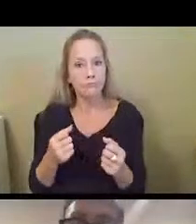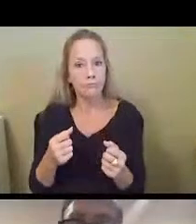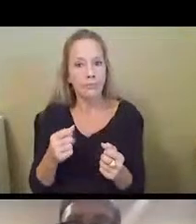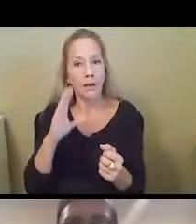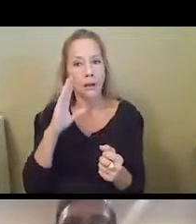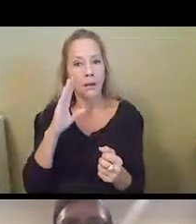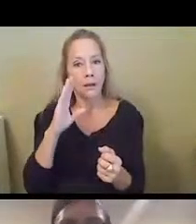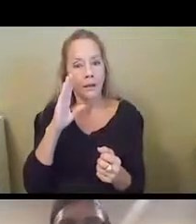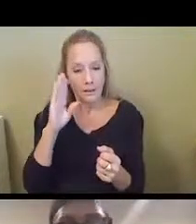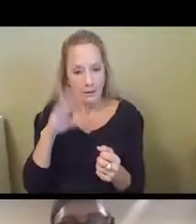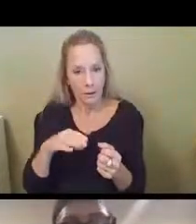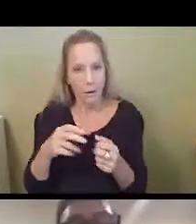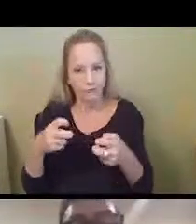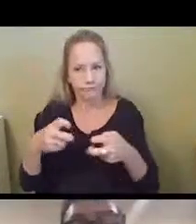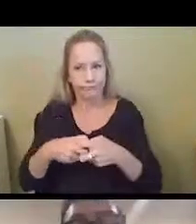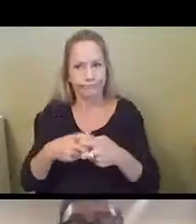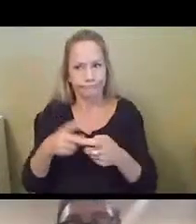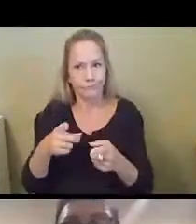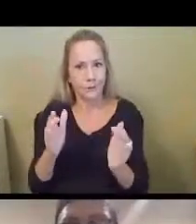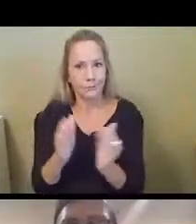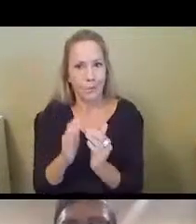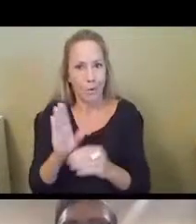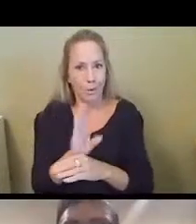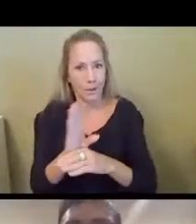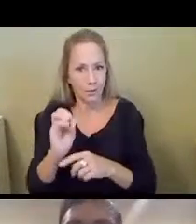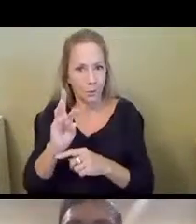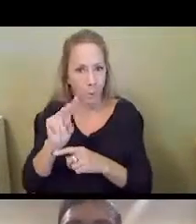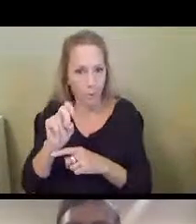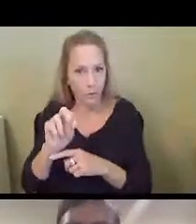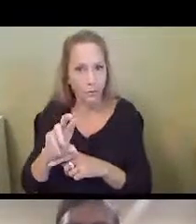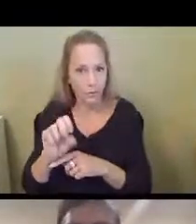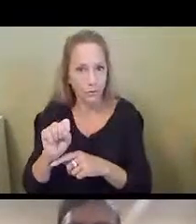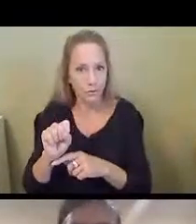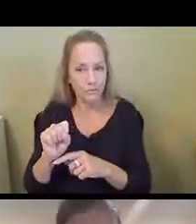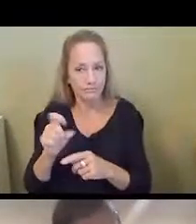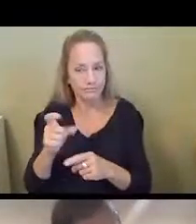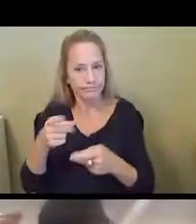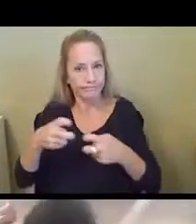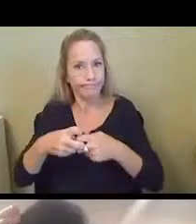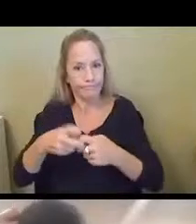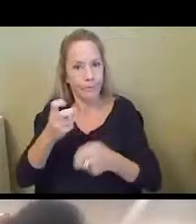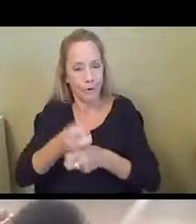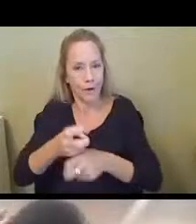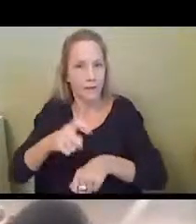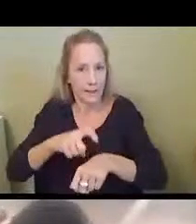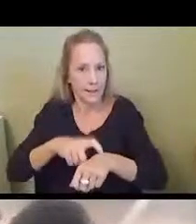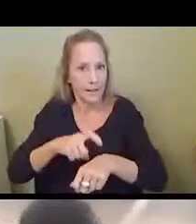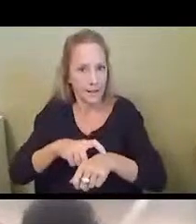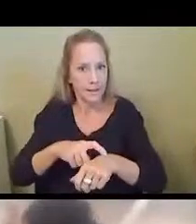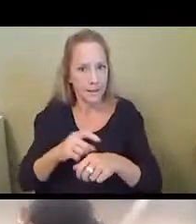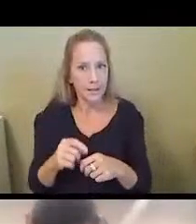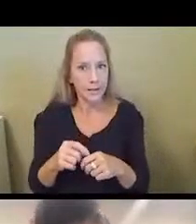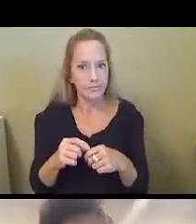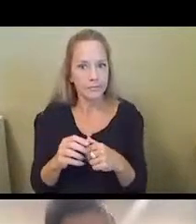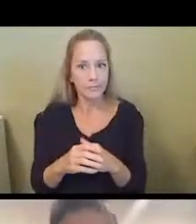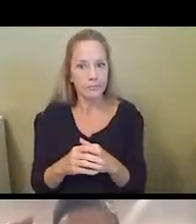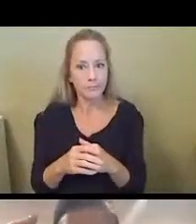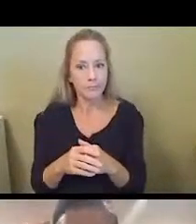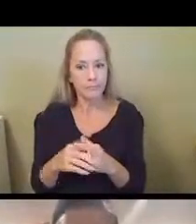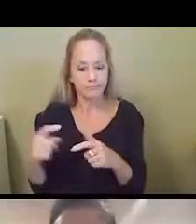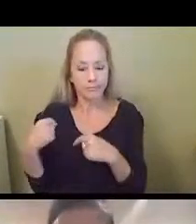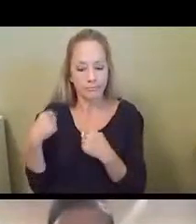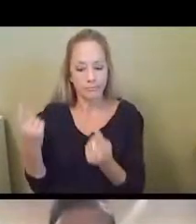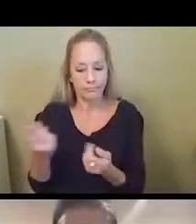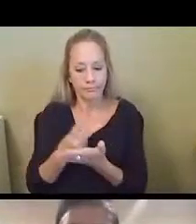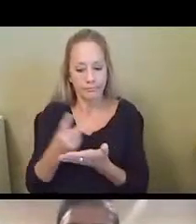be difficult for our small business owners. So that, you know, in light of a lot of the controversy over the last couple of